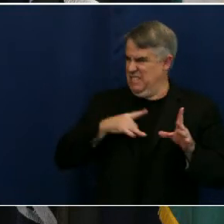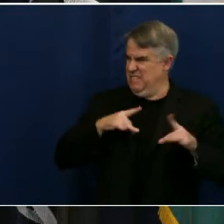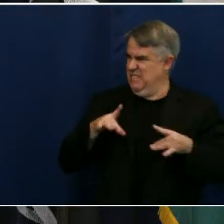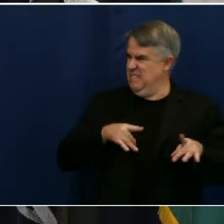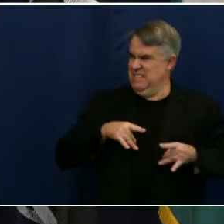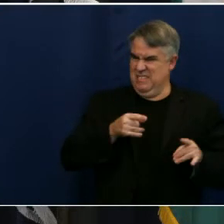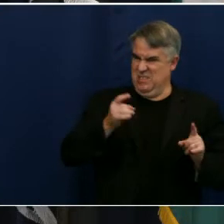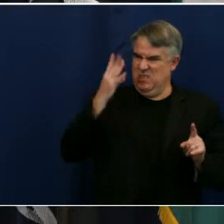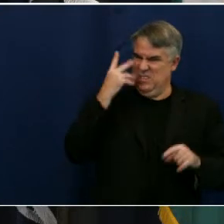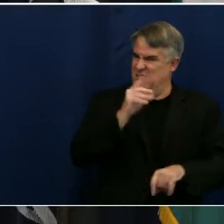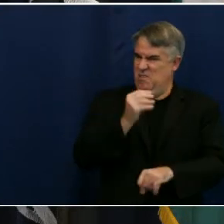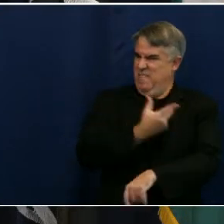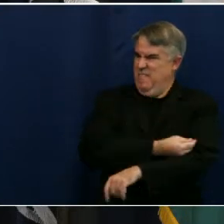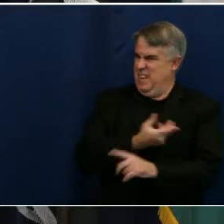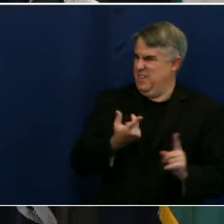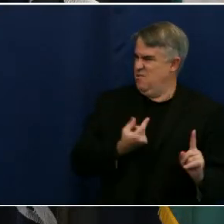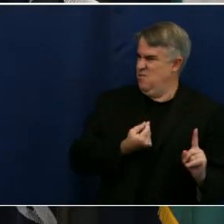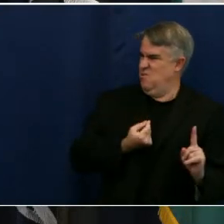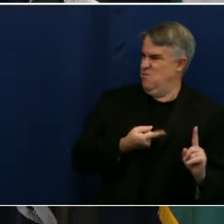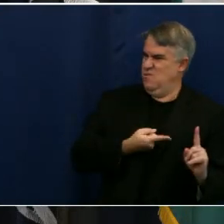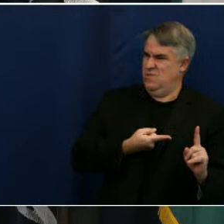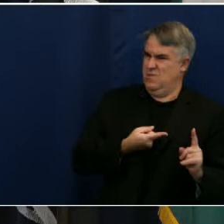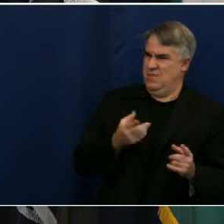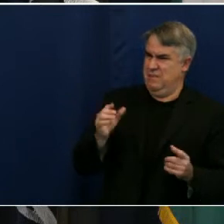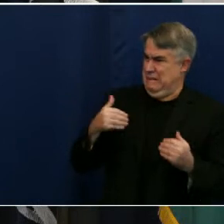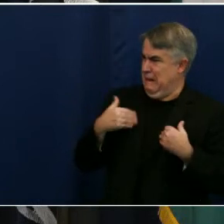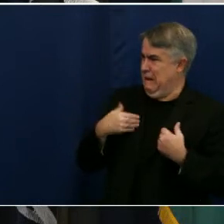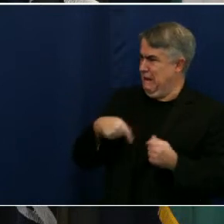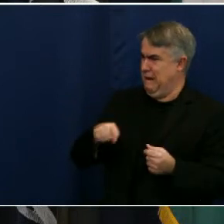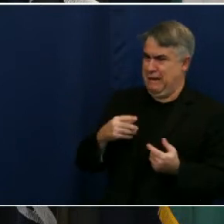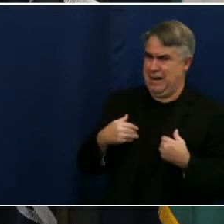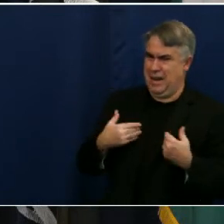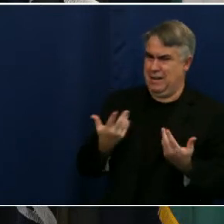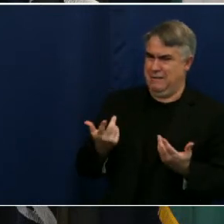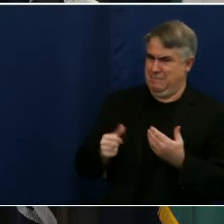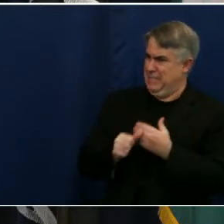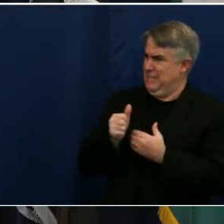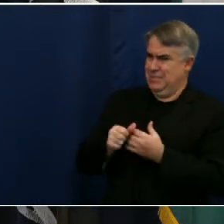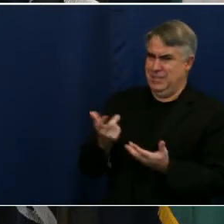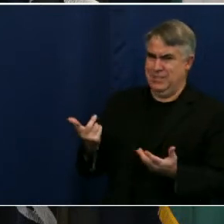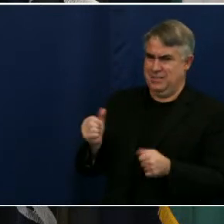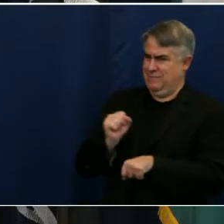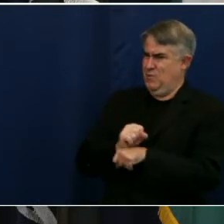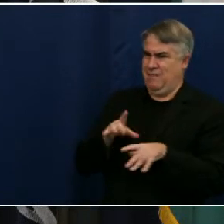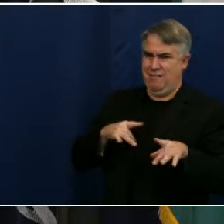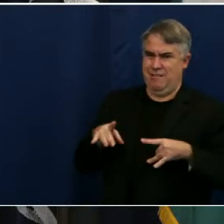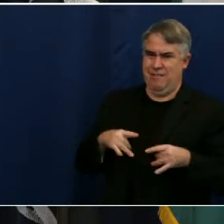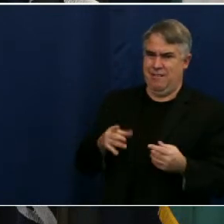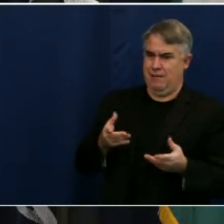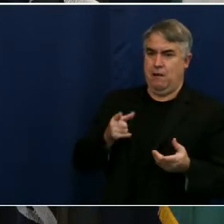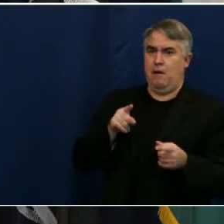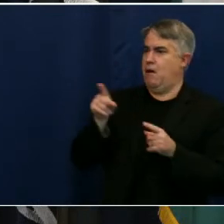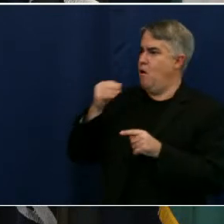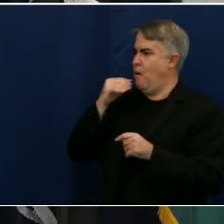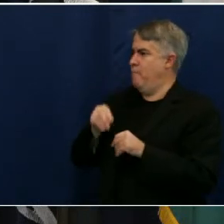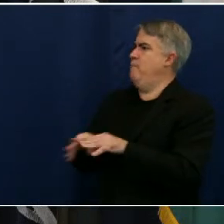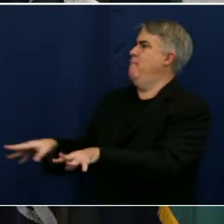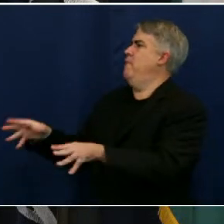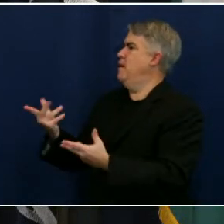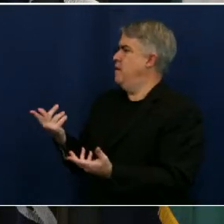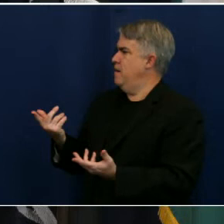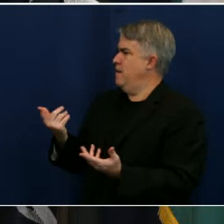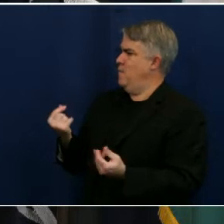list anywhere. And a lot of them are younger, but they're at risk. They can carry it home to their families. So yeah. So the new